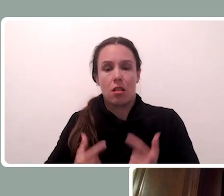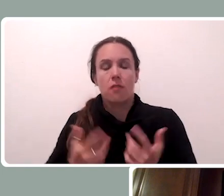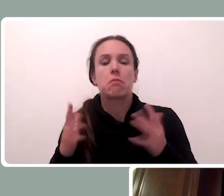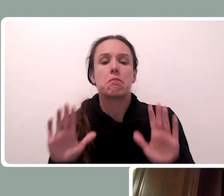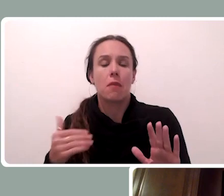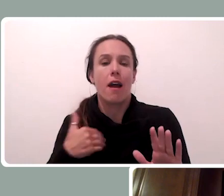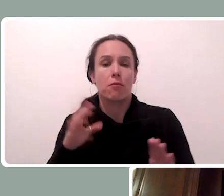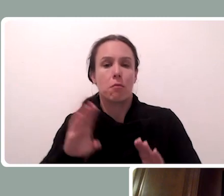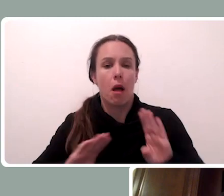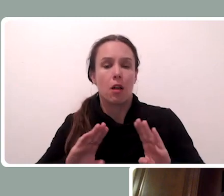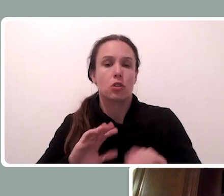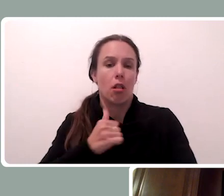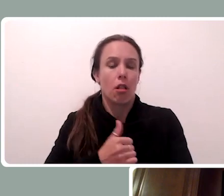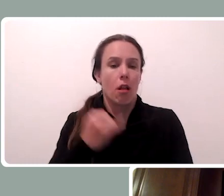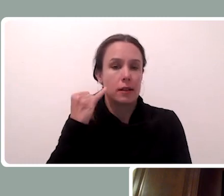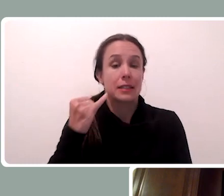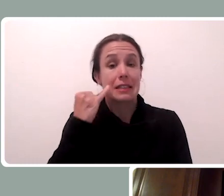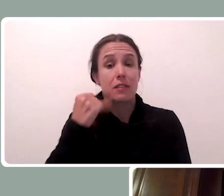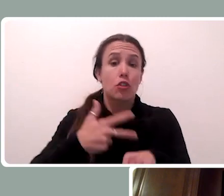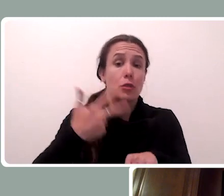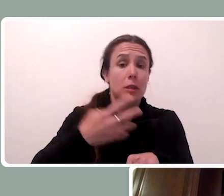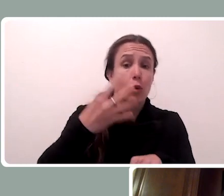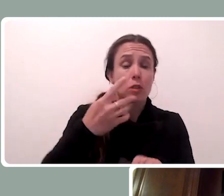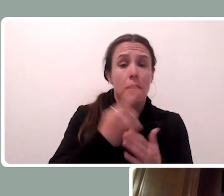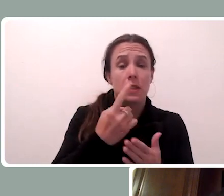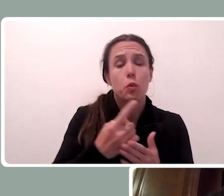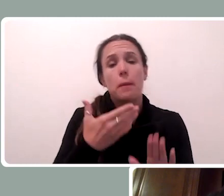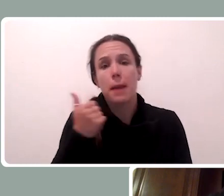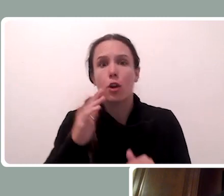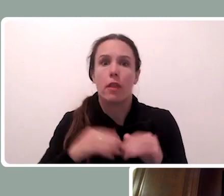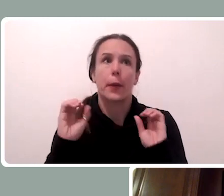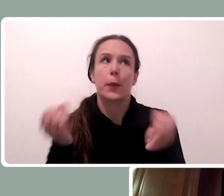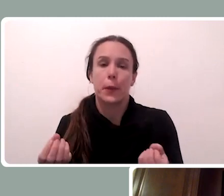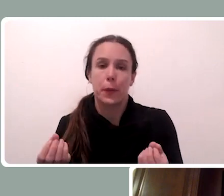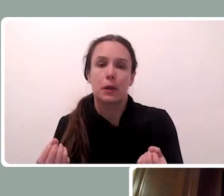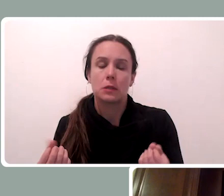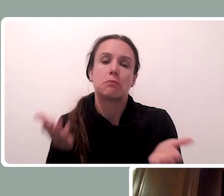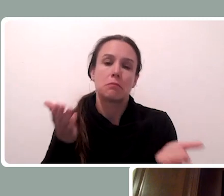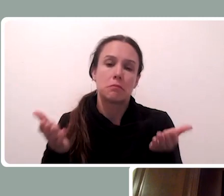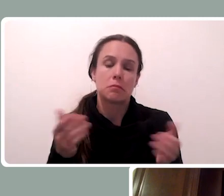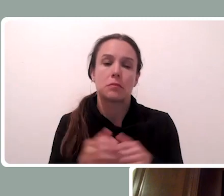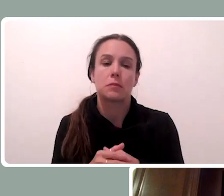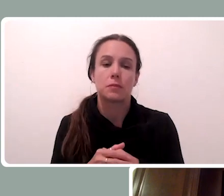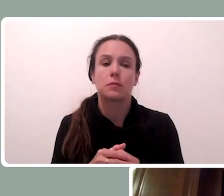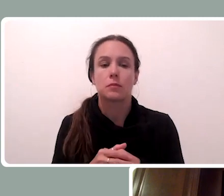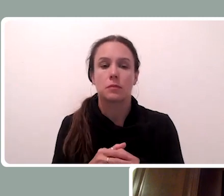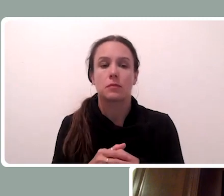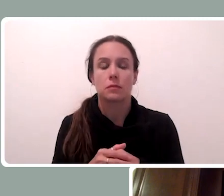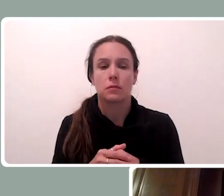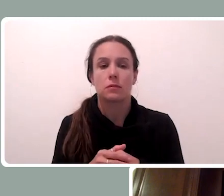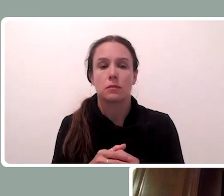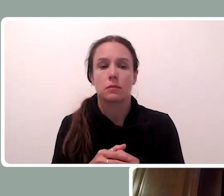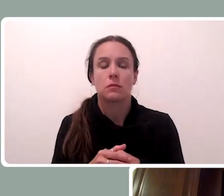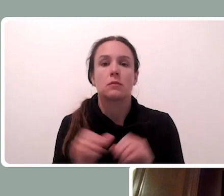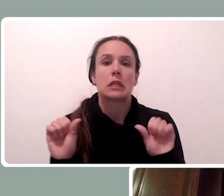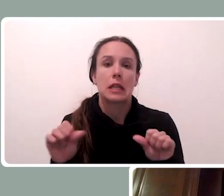doing it 3 times a week or 4 times a week is better than not doing it whatsoever. So yes, there is emphasis